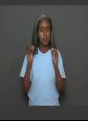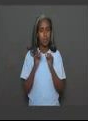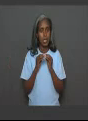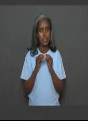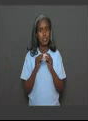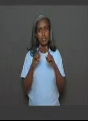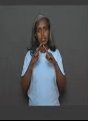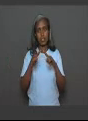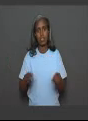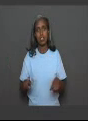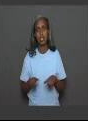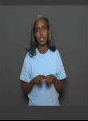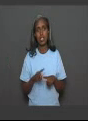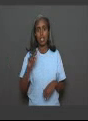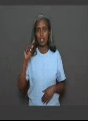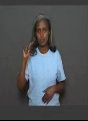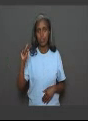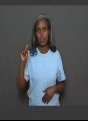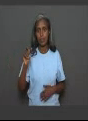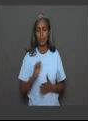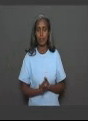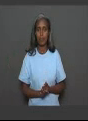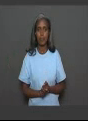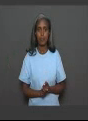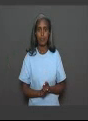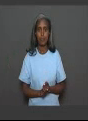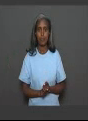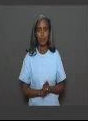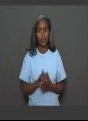2 plus delta T.